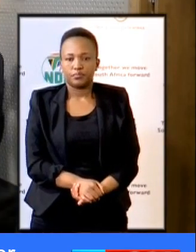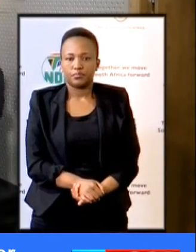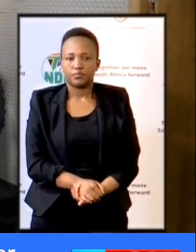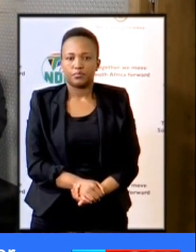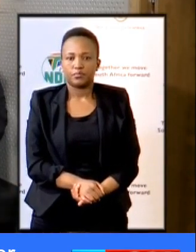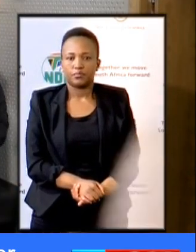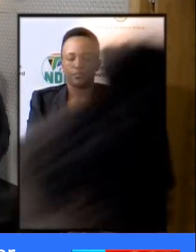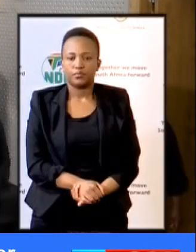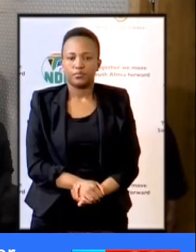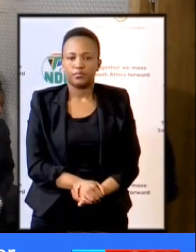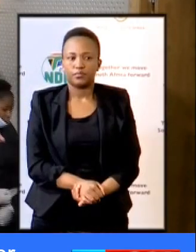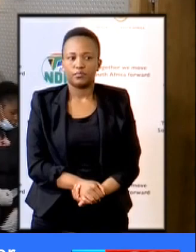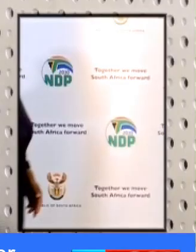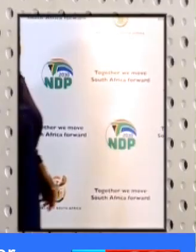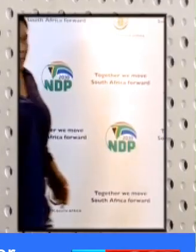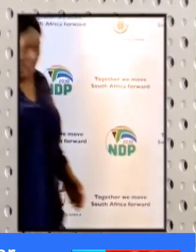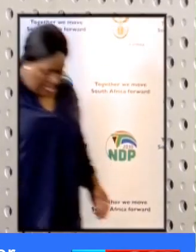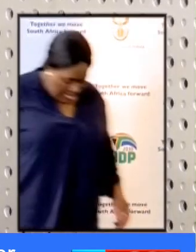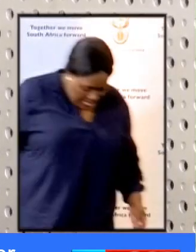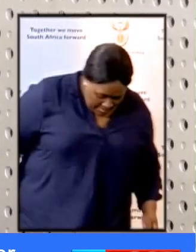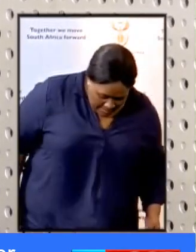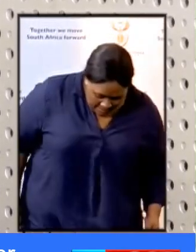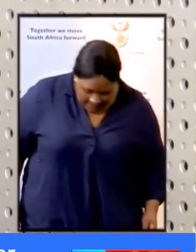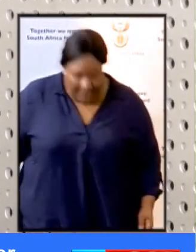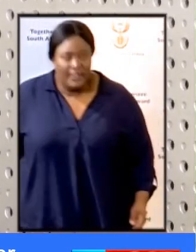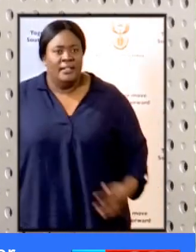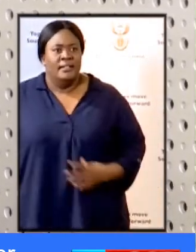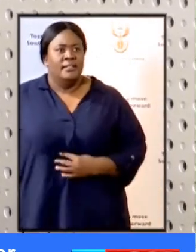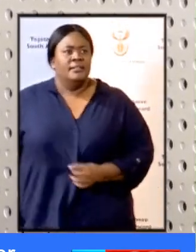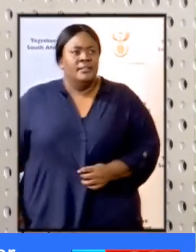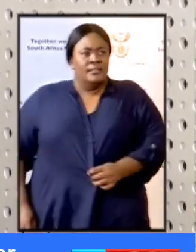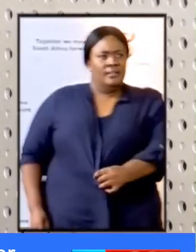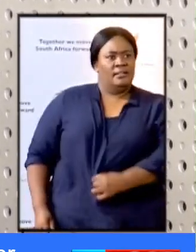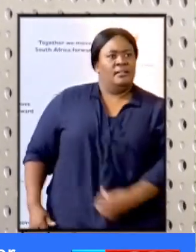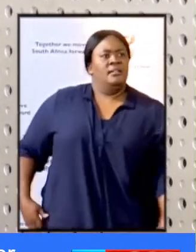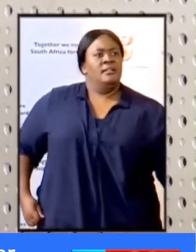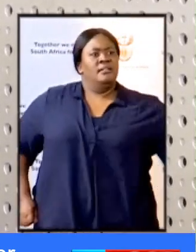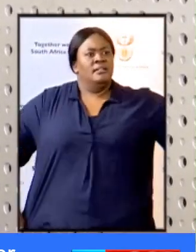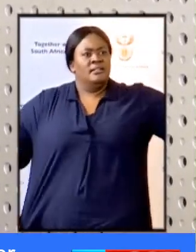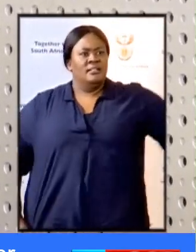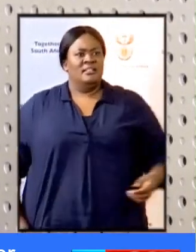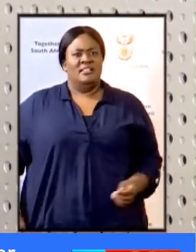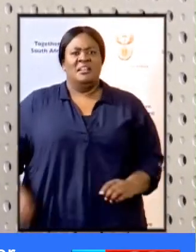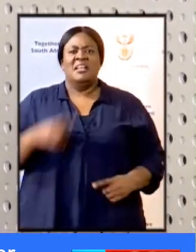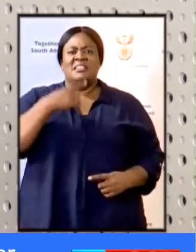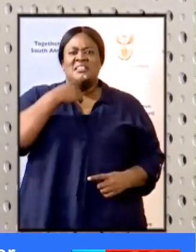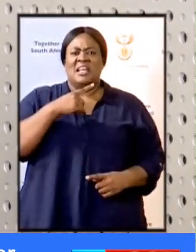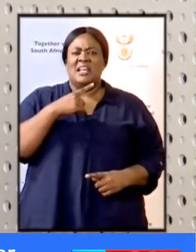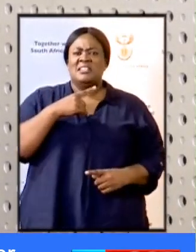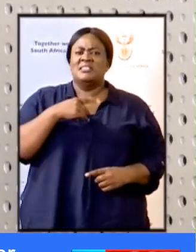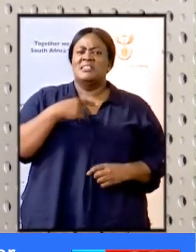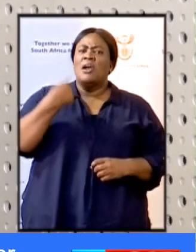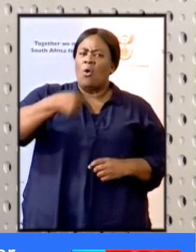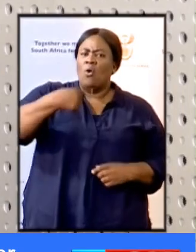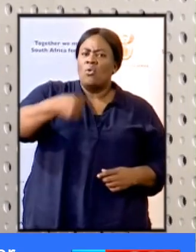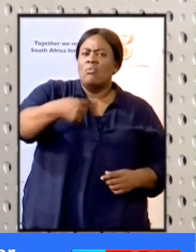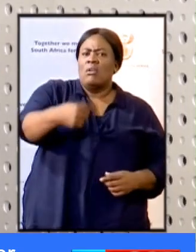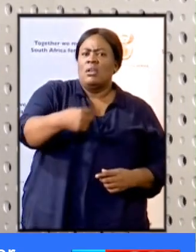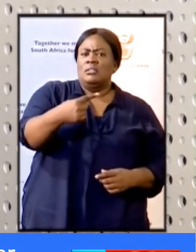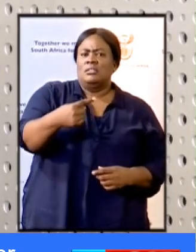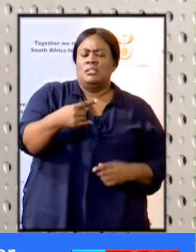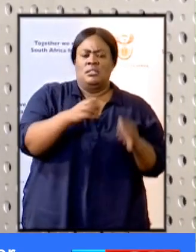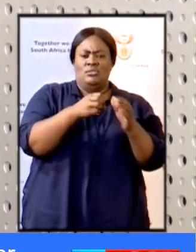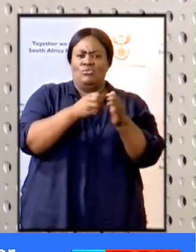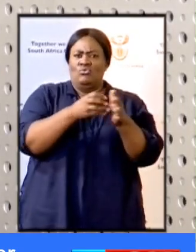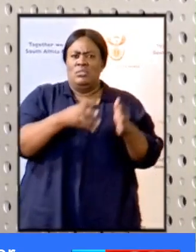because he's saying there's always been pass one, pass all. Pass one, pass all. Kids were promoted to one. It's